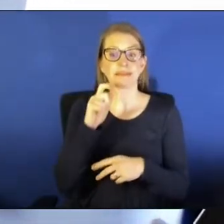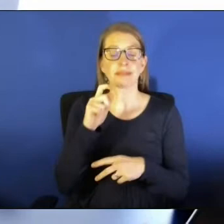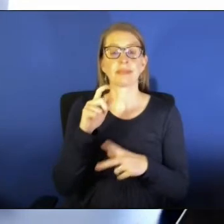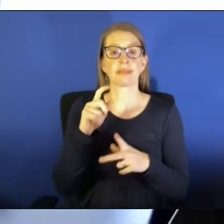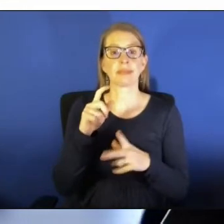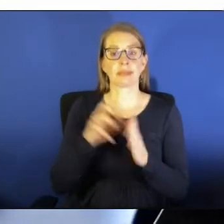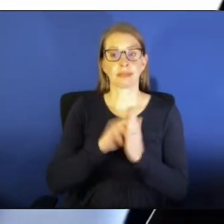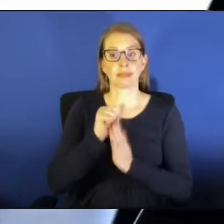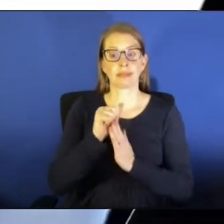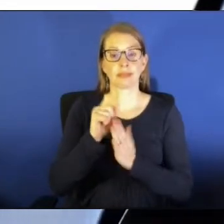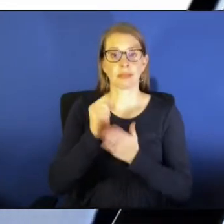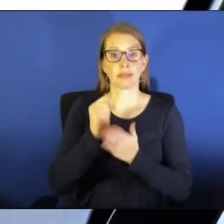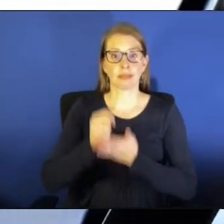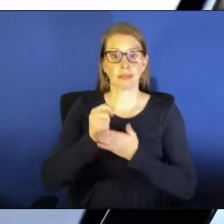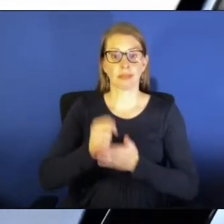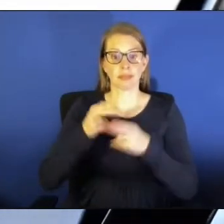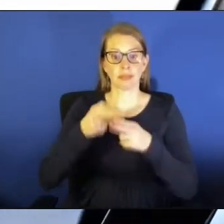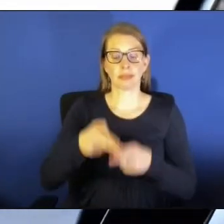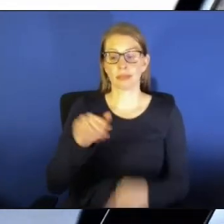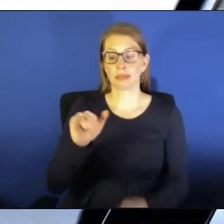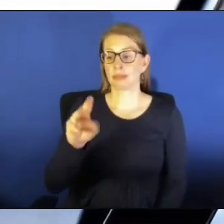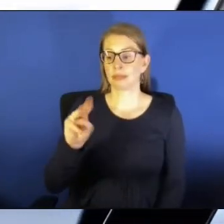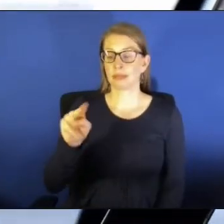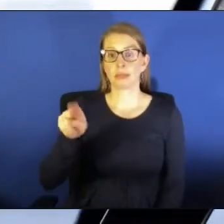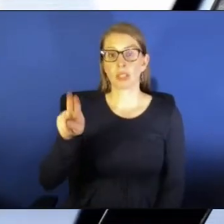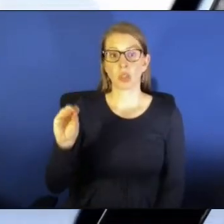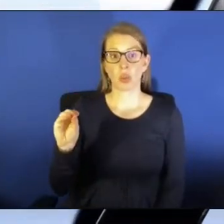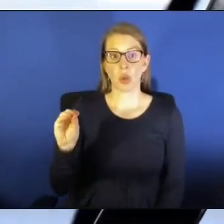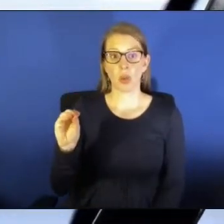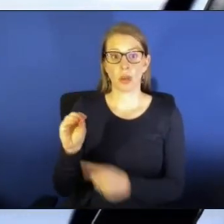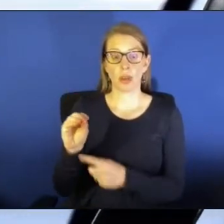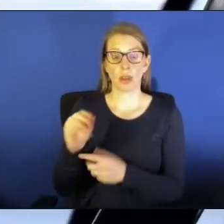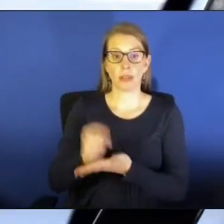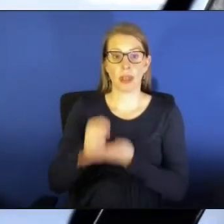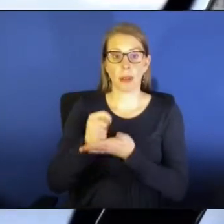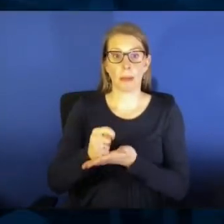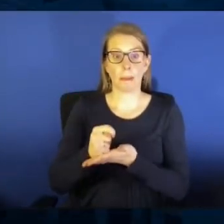called immunotherapy. Bench to Bedside starts now.